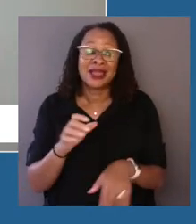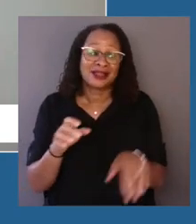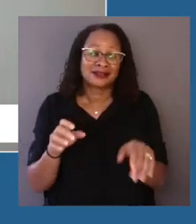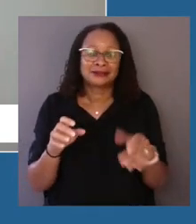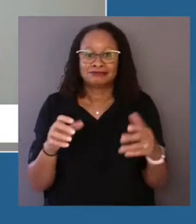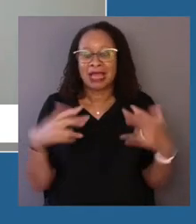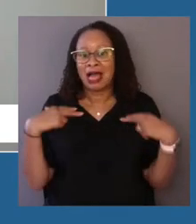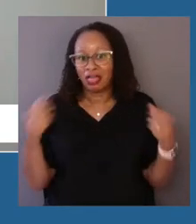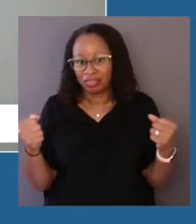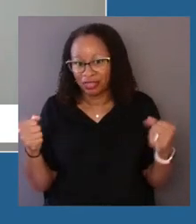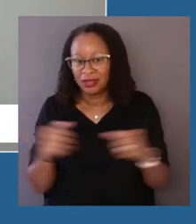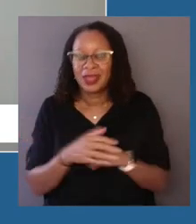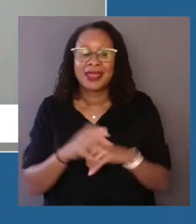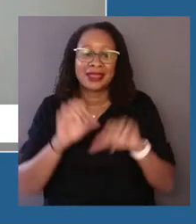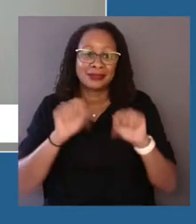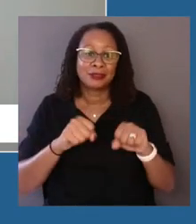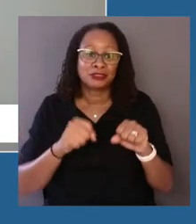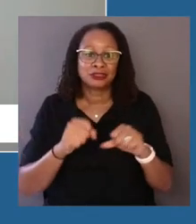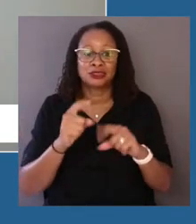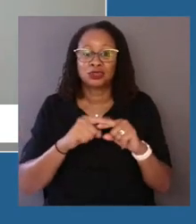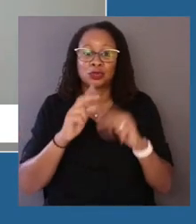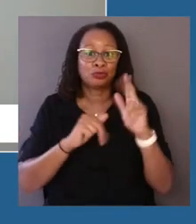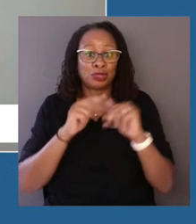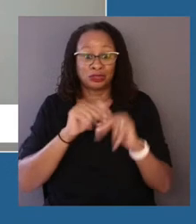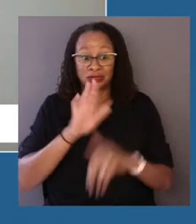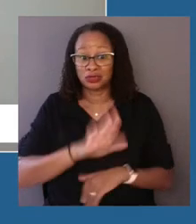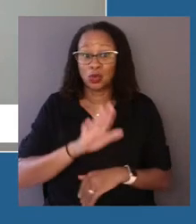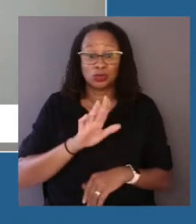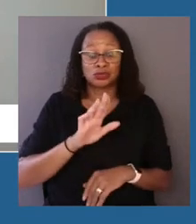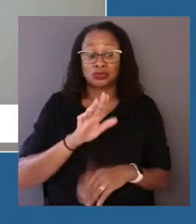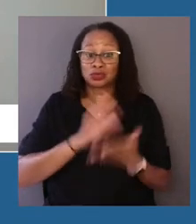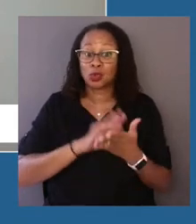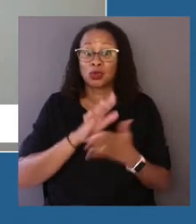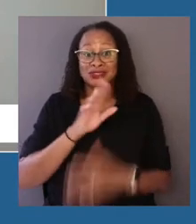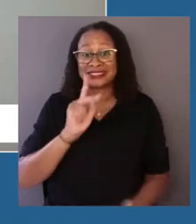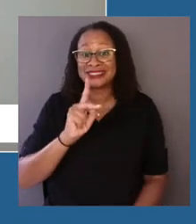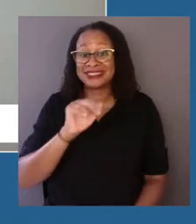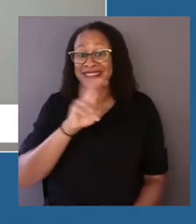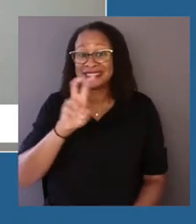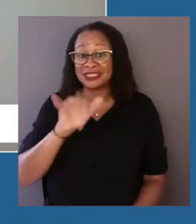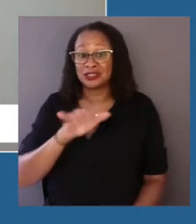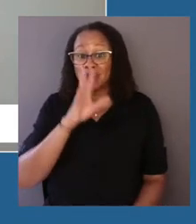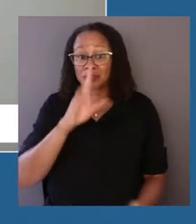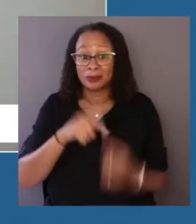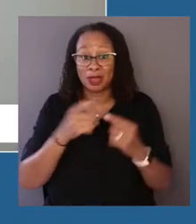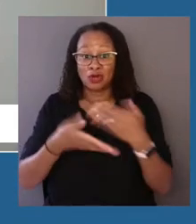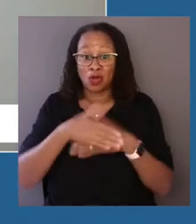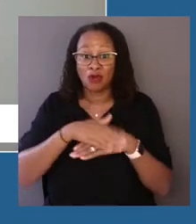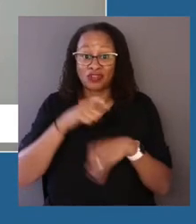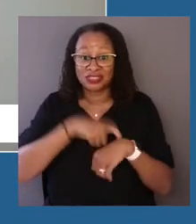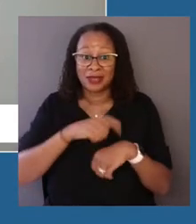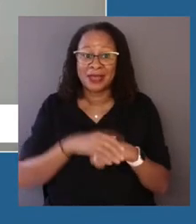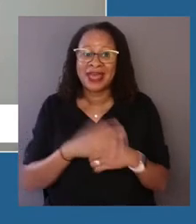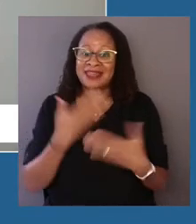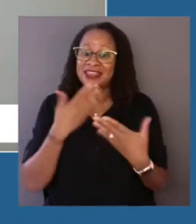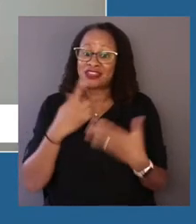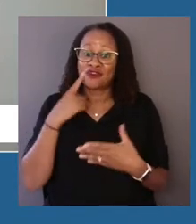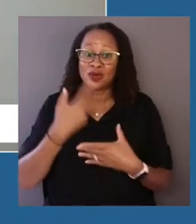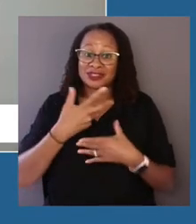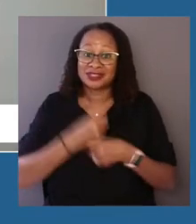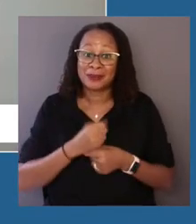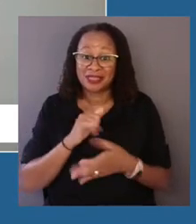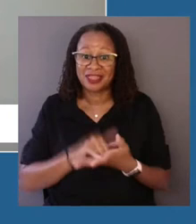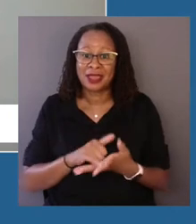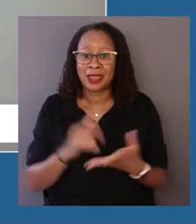ability to build those schools, Kizzy, for example, over time. So thank you for summarizing that, and eager to